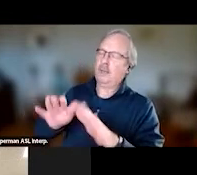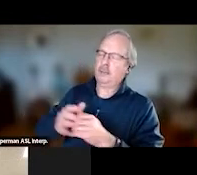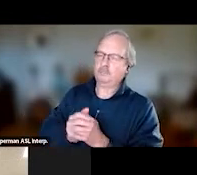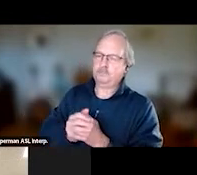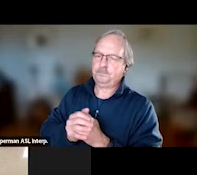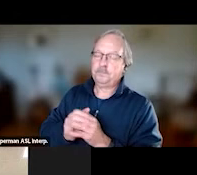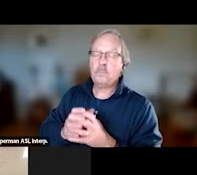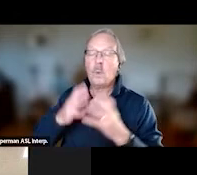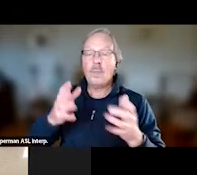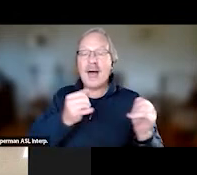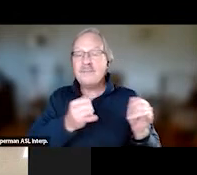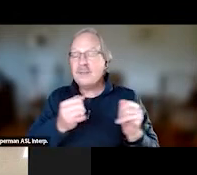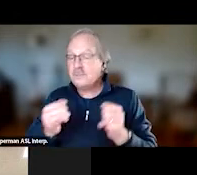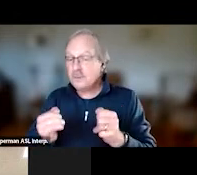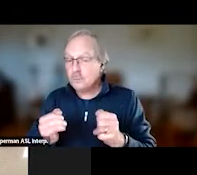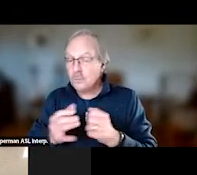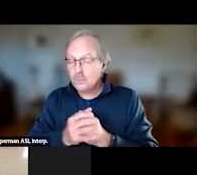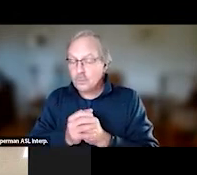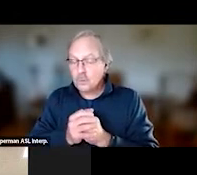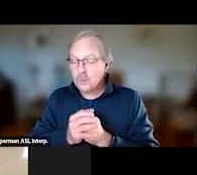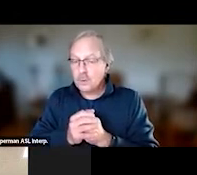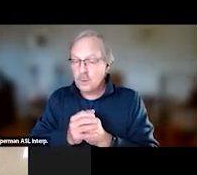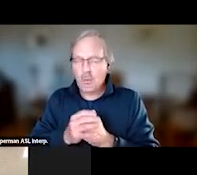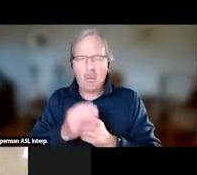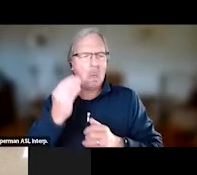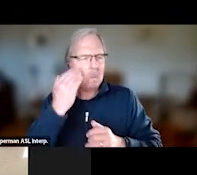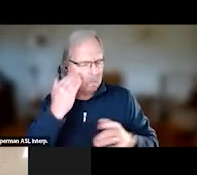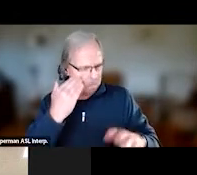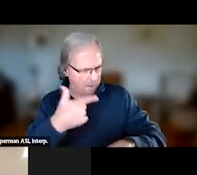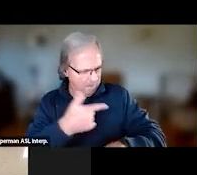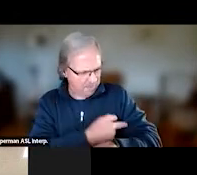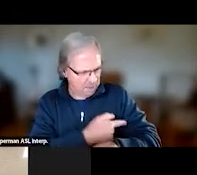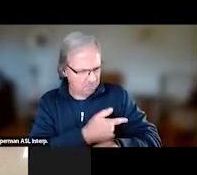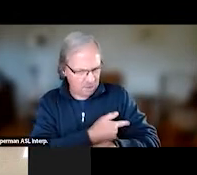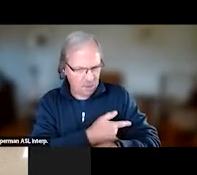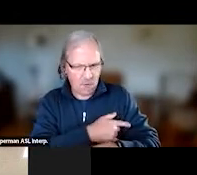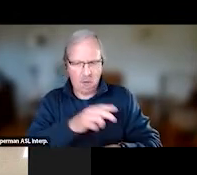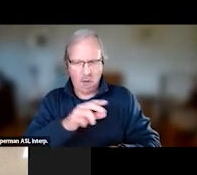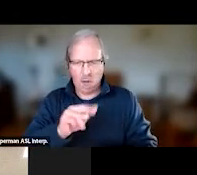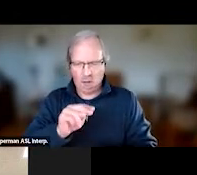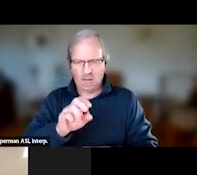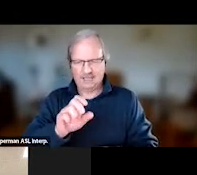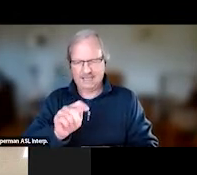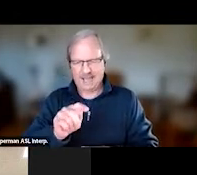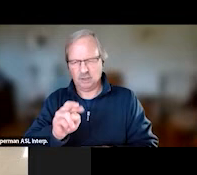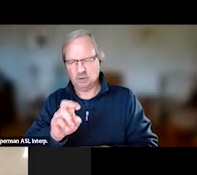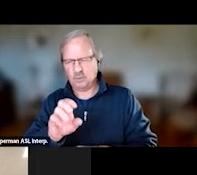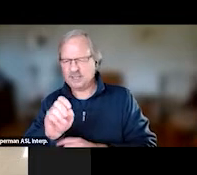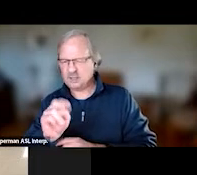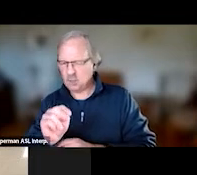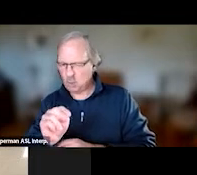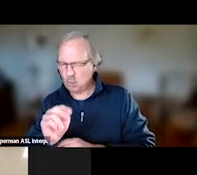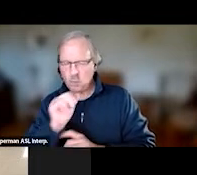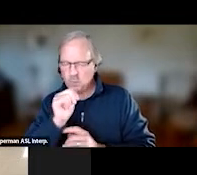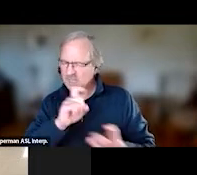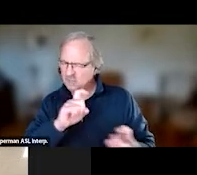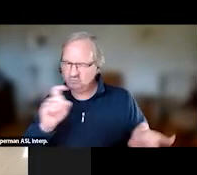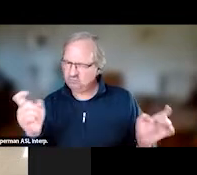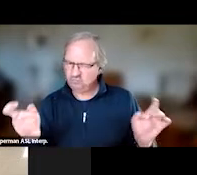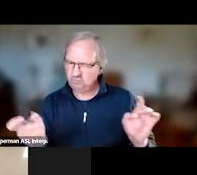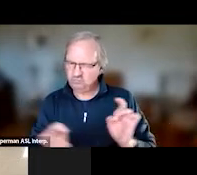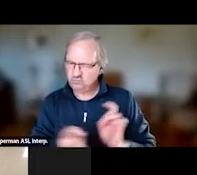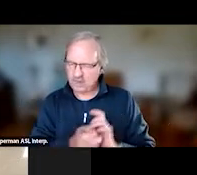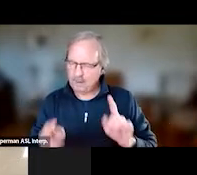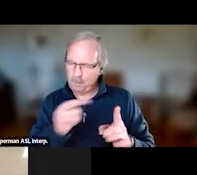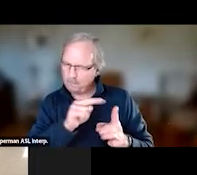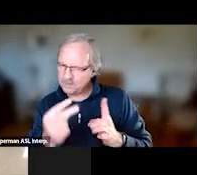of individuals that were aware of the injectable naltrexone, and we did not change people's perceptions or